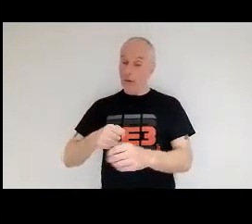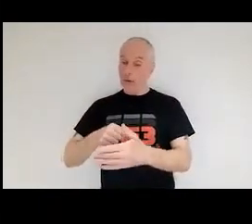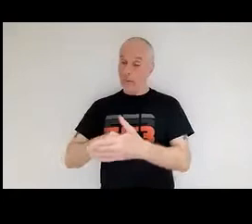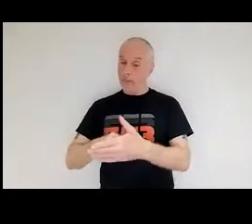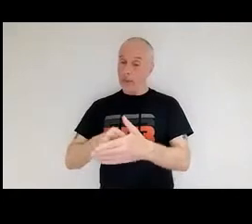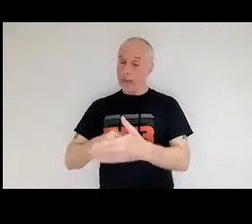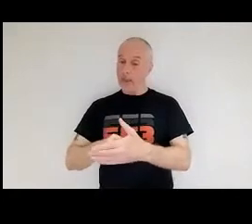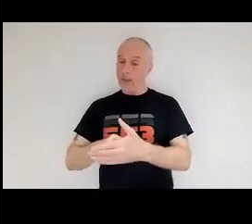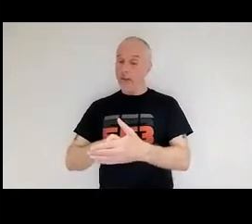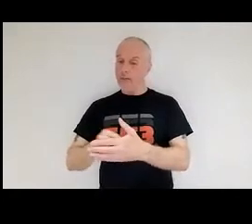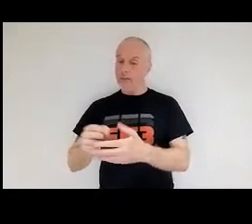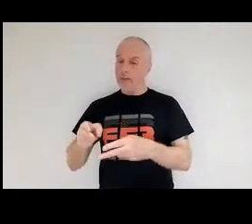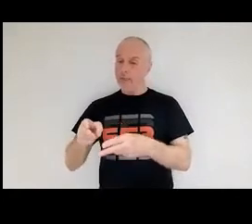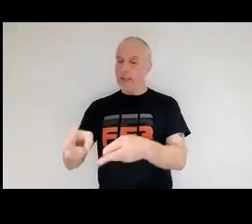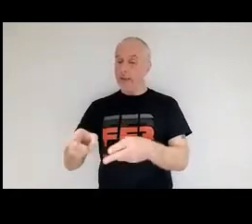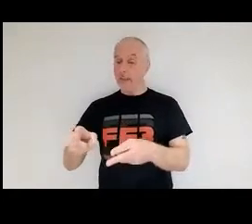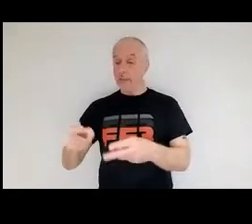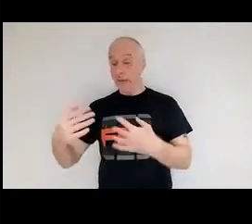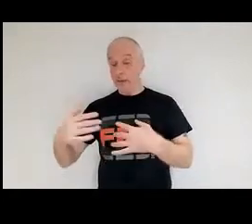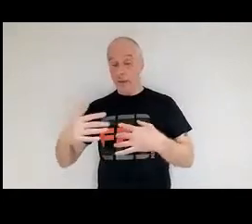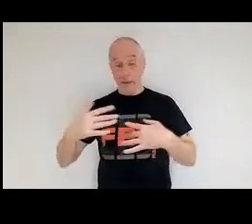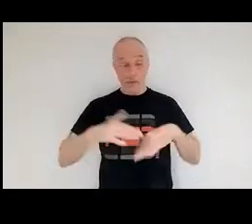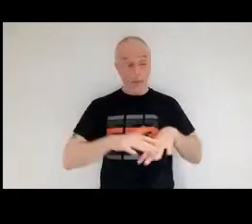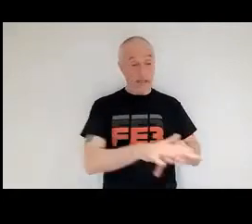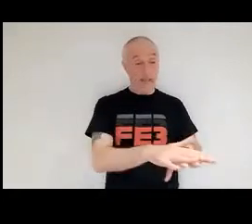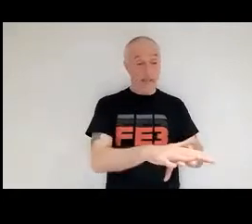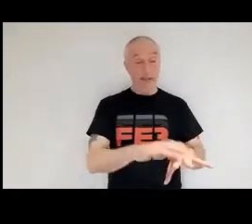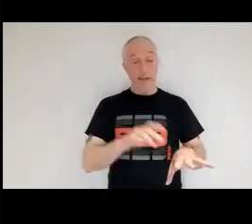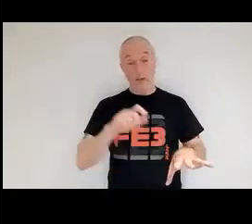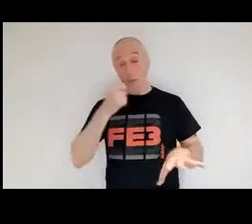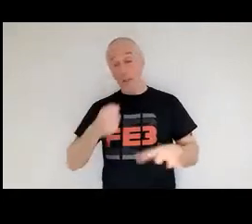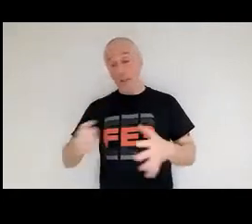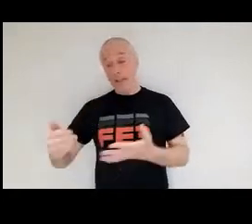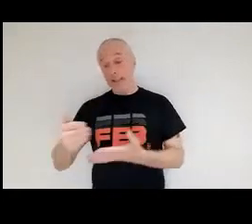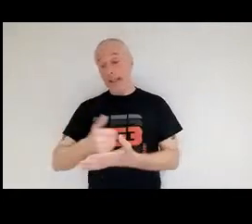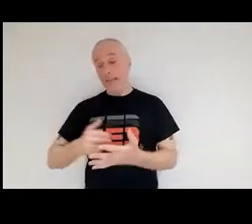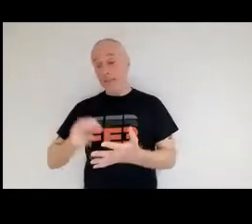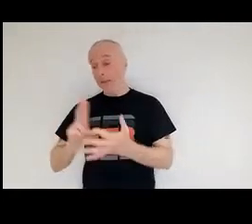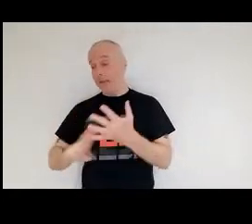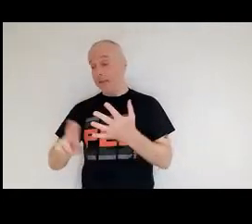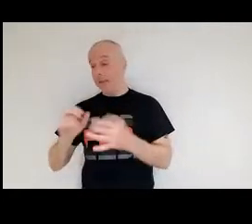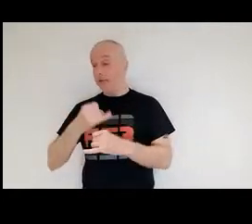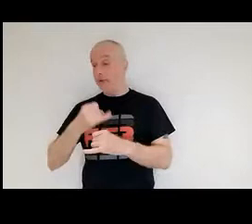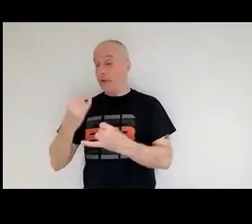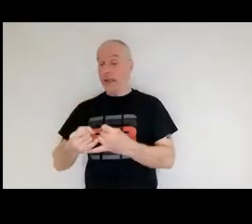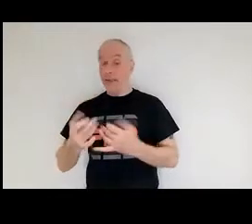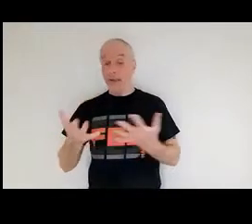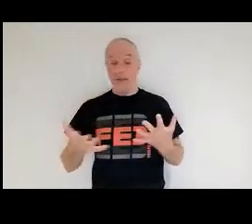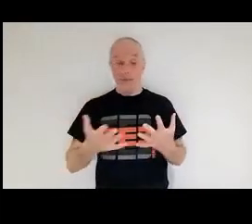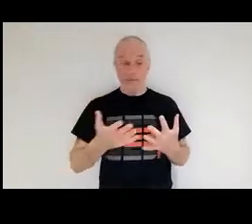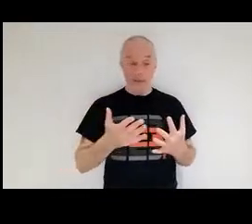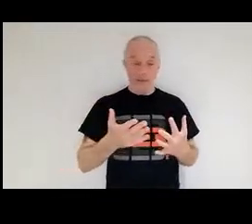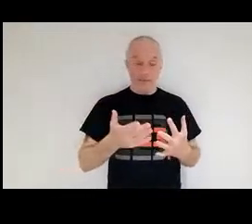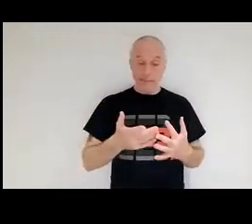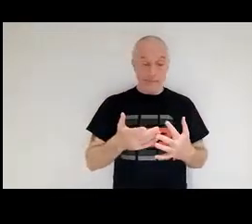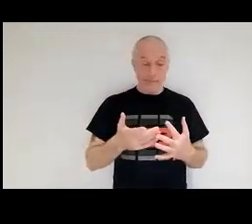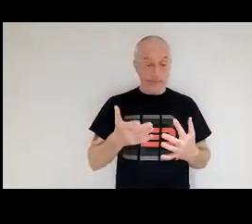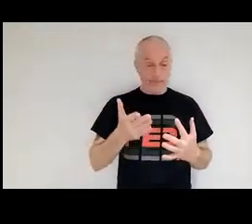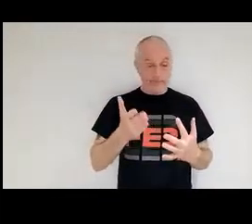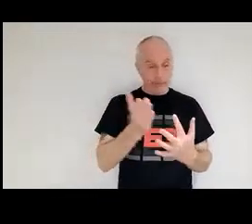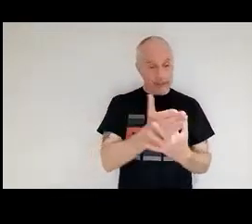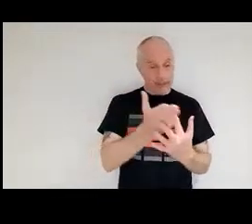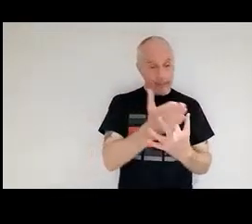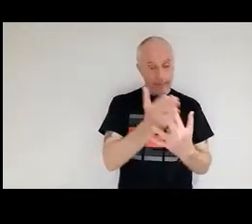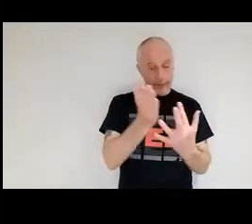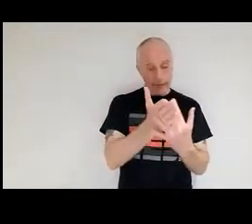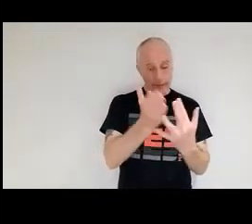bit safer than natural gas. Where we have gaps in our evidence base is basically as a consequence